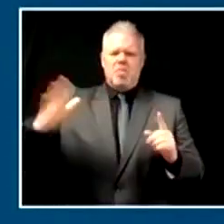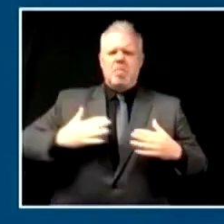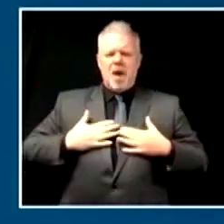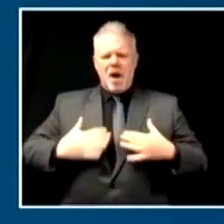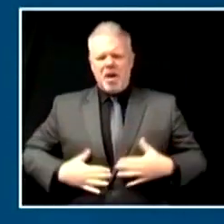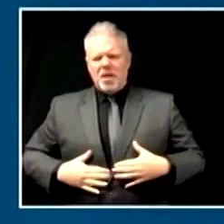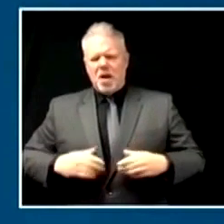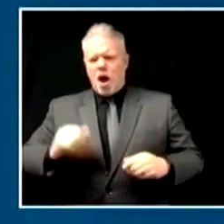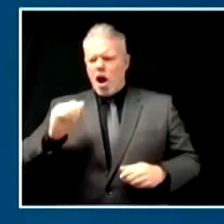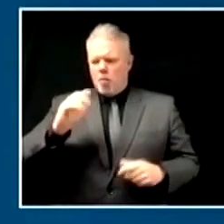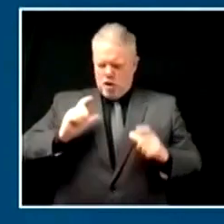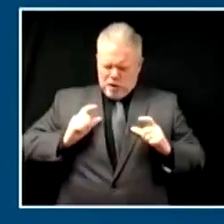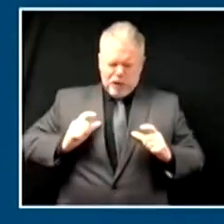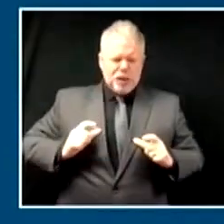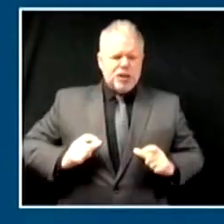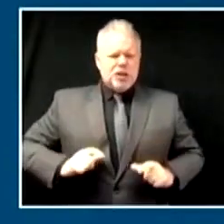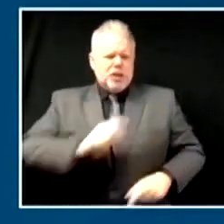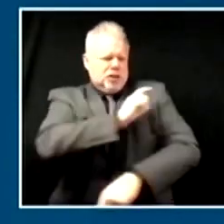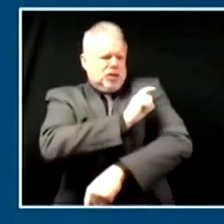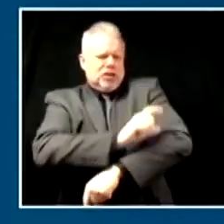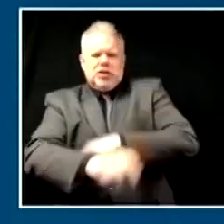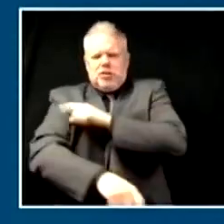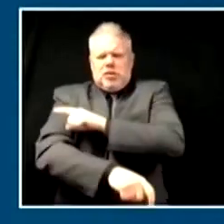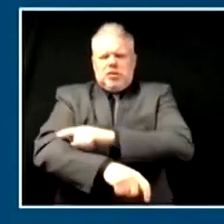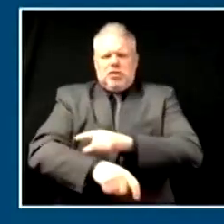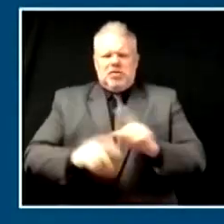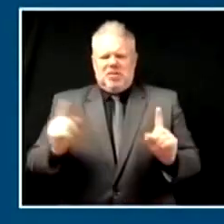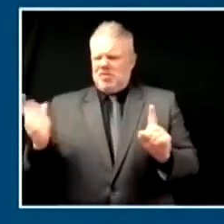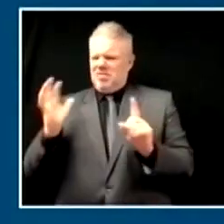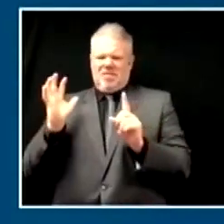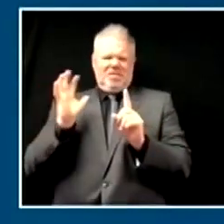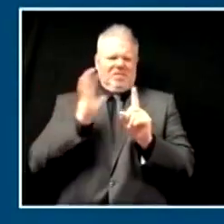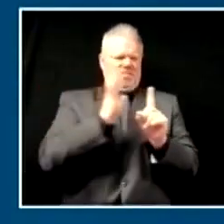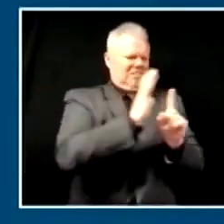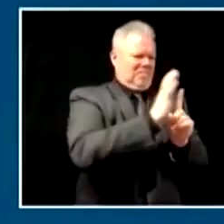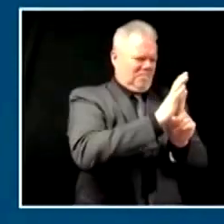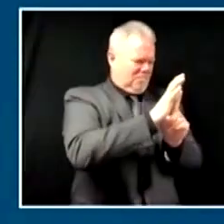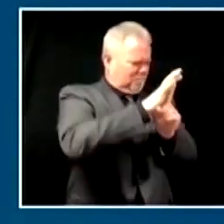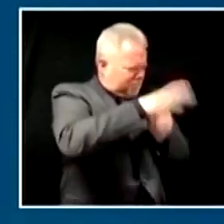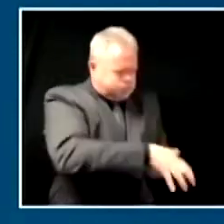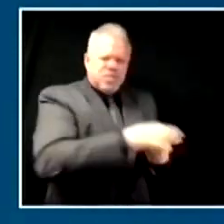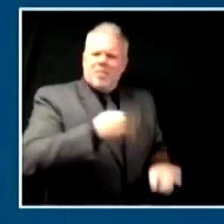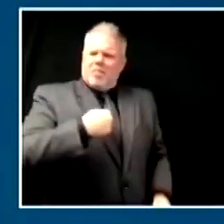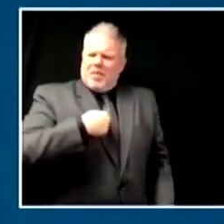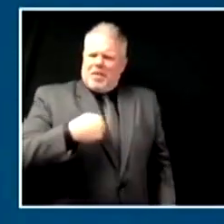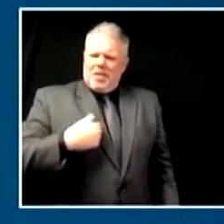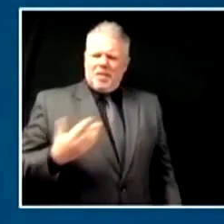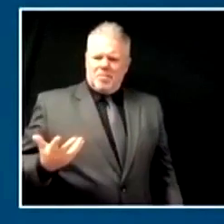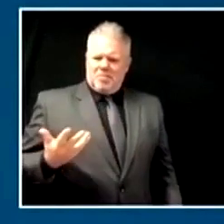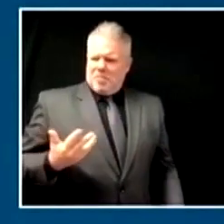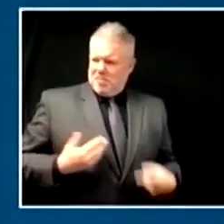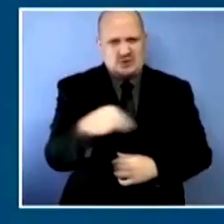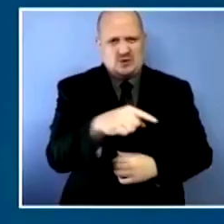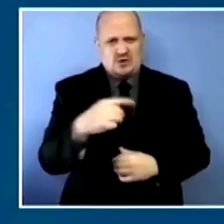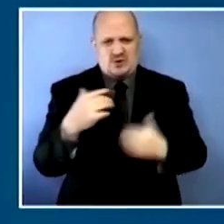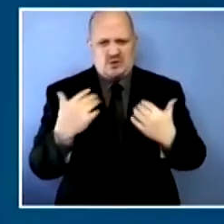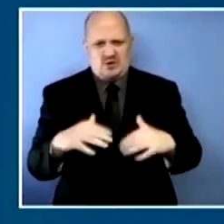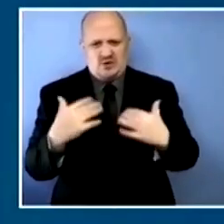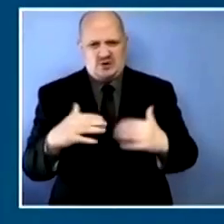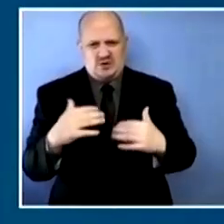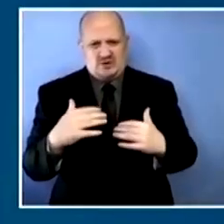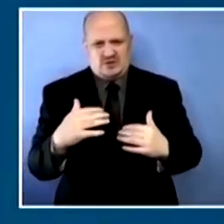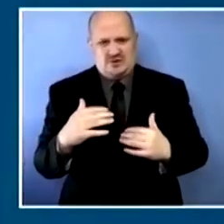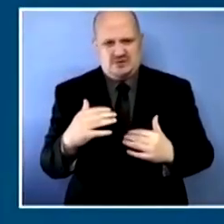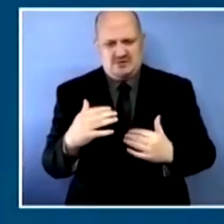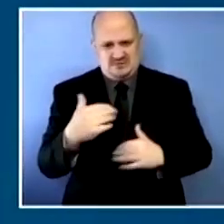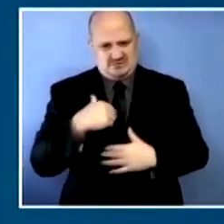I think I was assaulted by an irresponsible officer because that officer was sure that he or she would get away with it. An officer walked